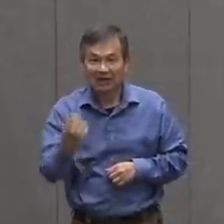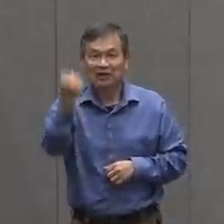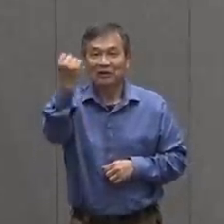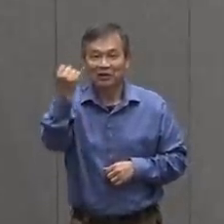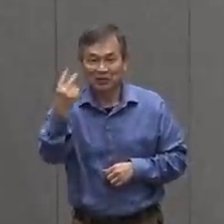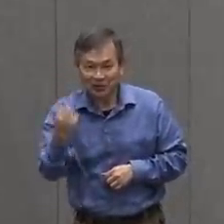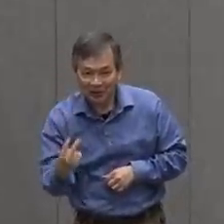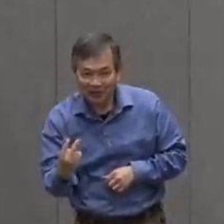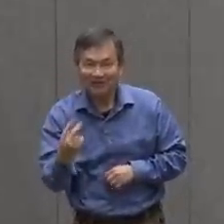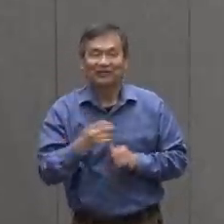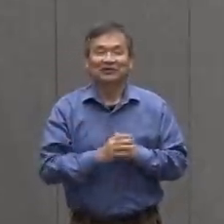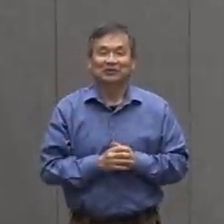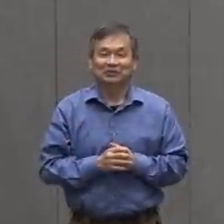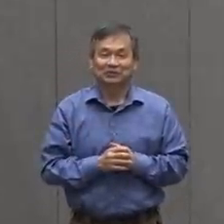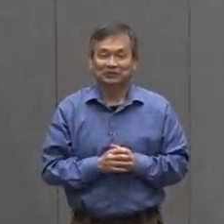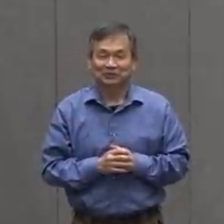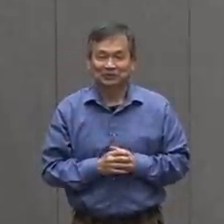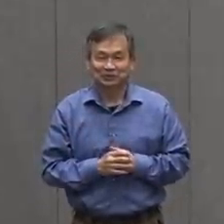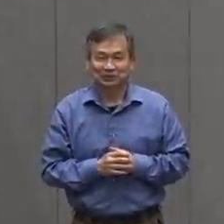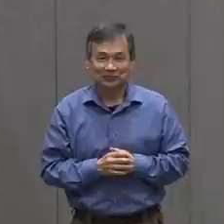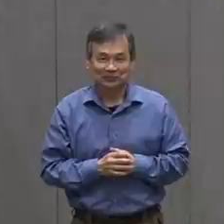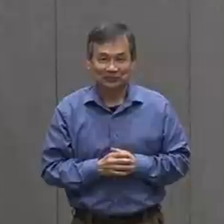11, 12.